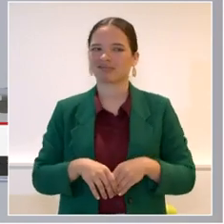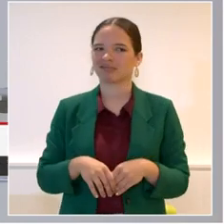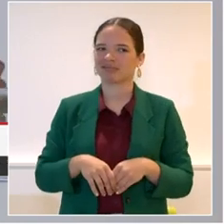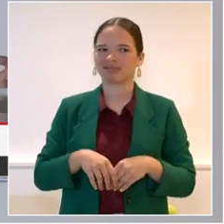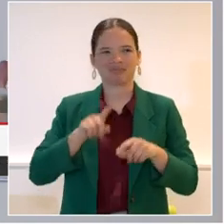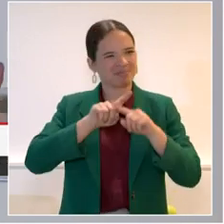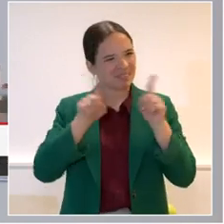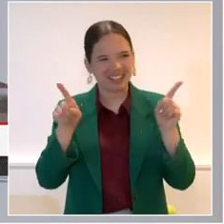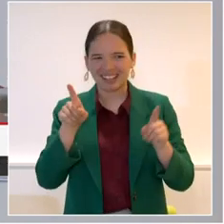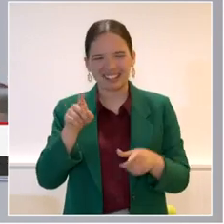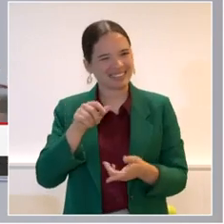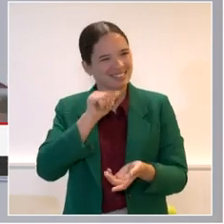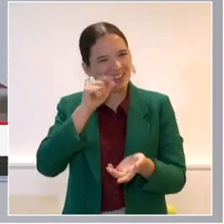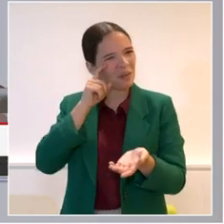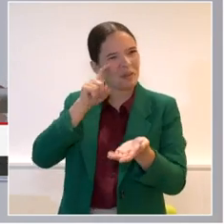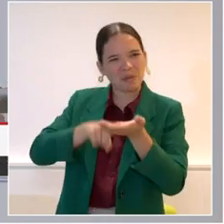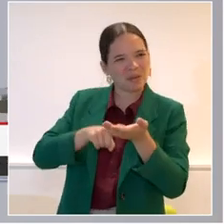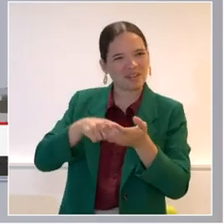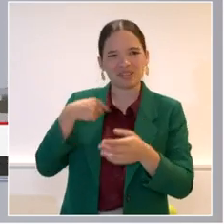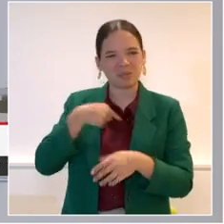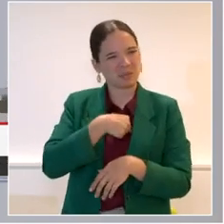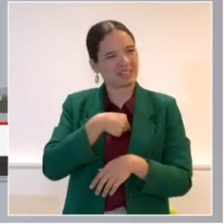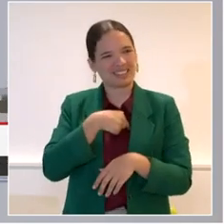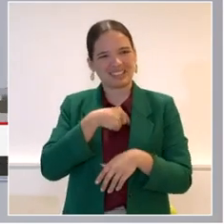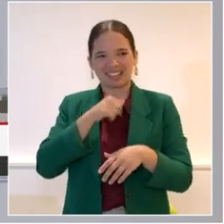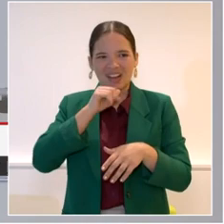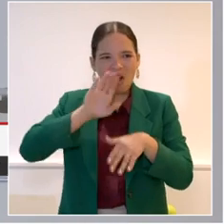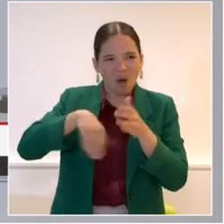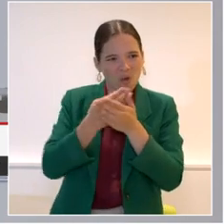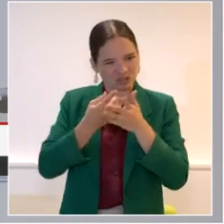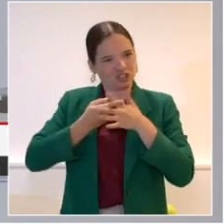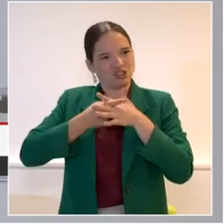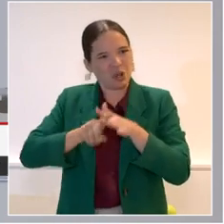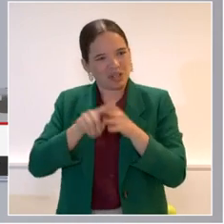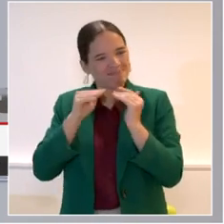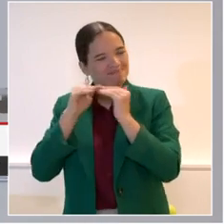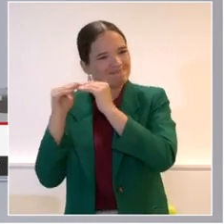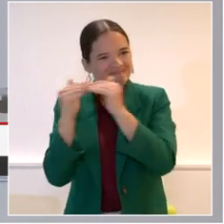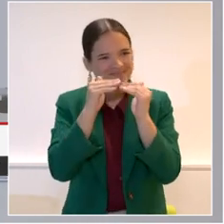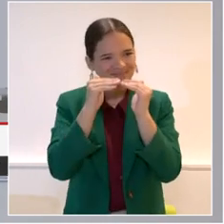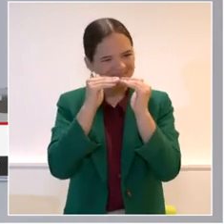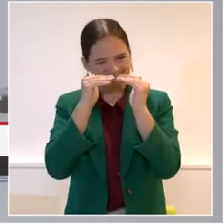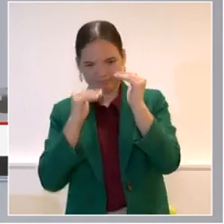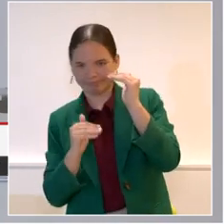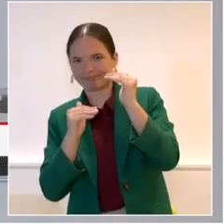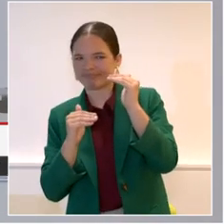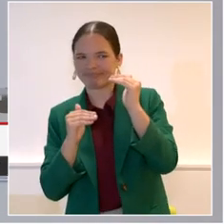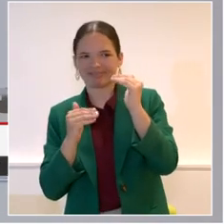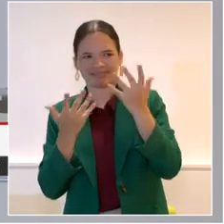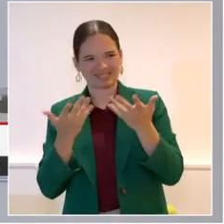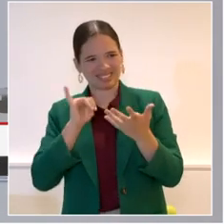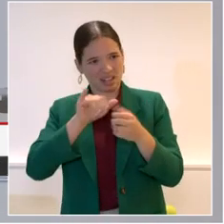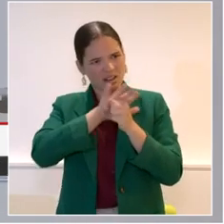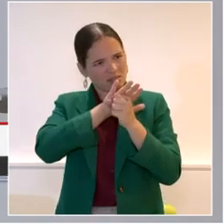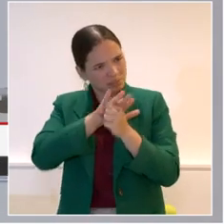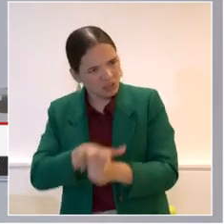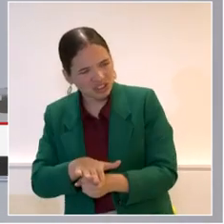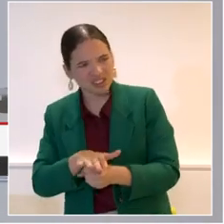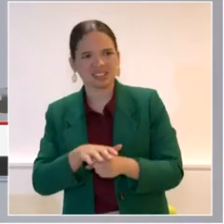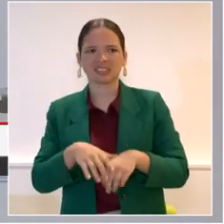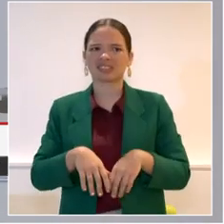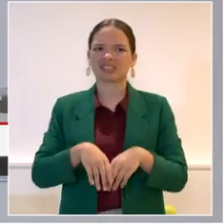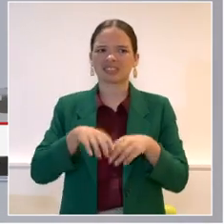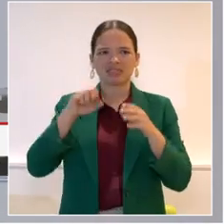we are not all starting from the same place, and the oppression and a lot of the structural barriers that are